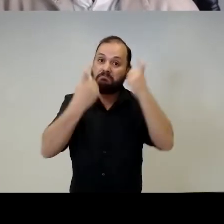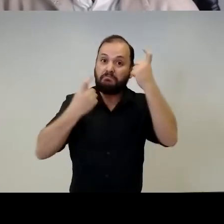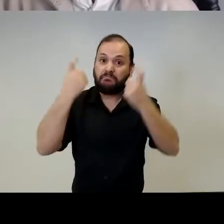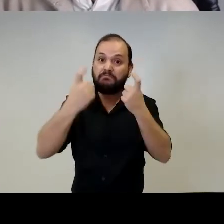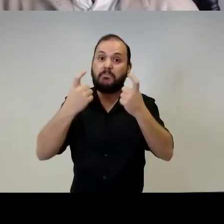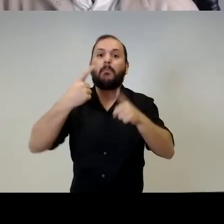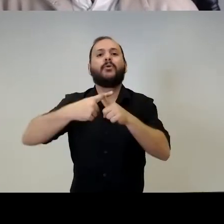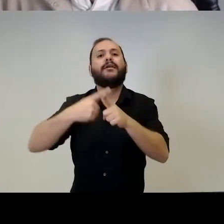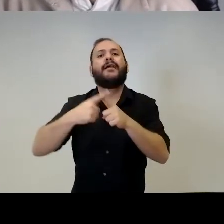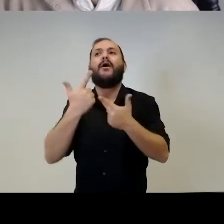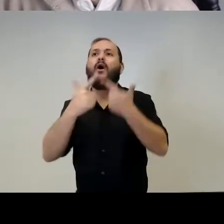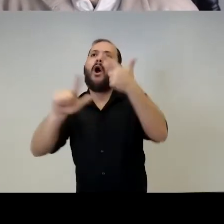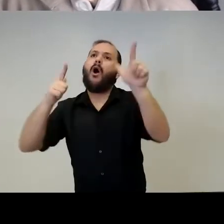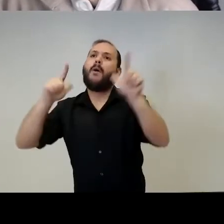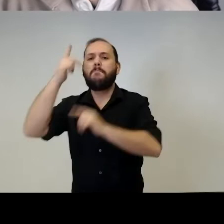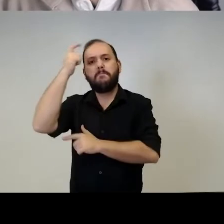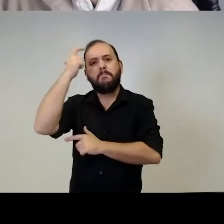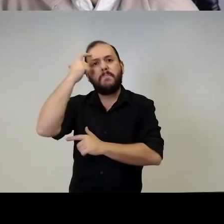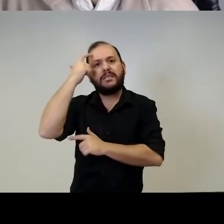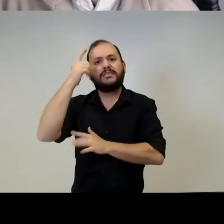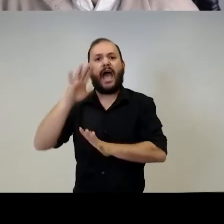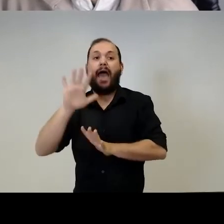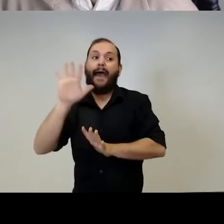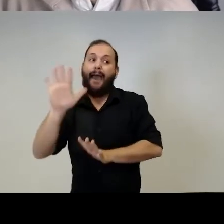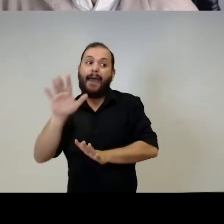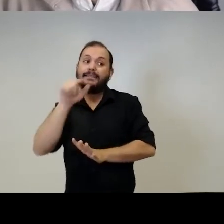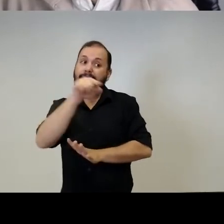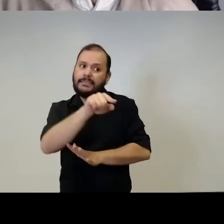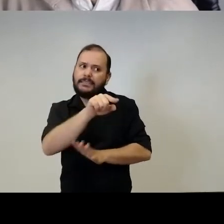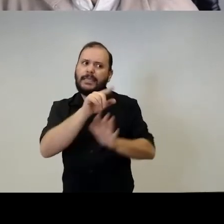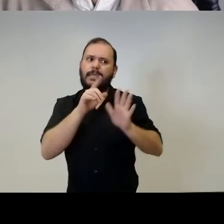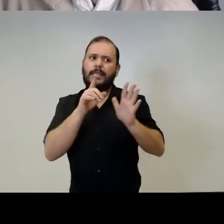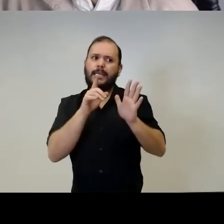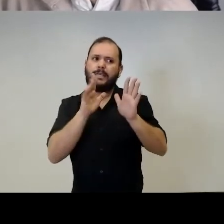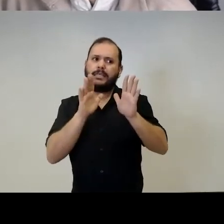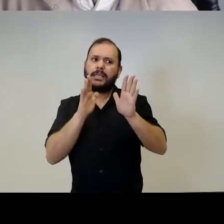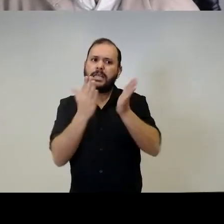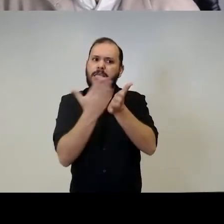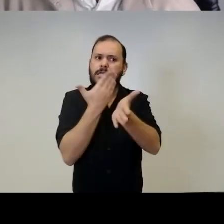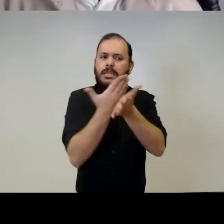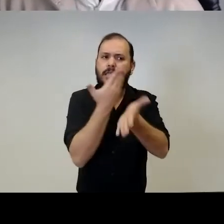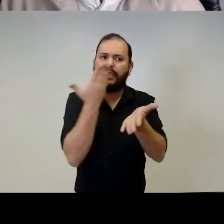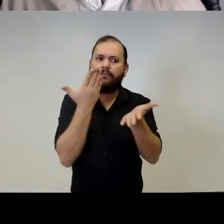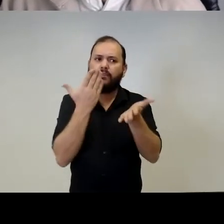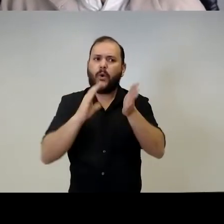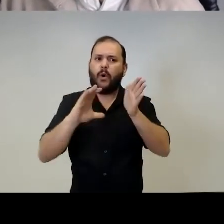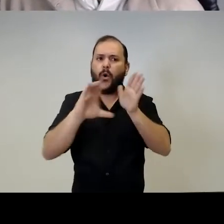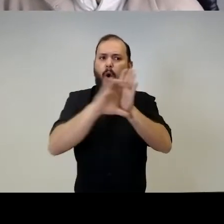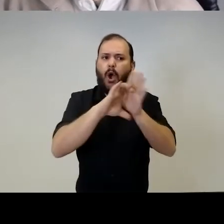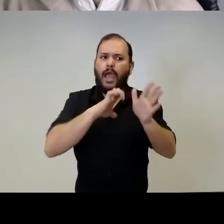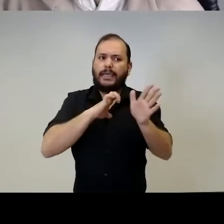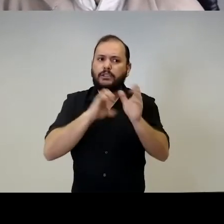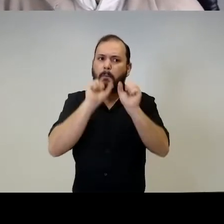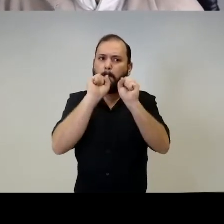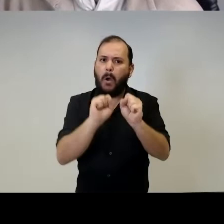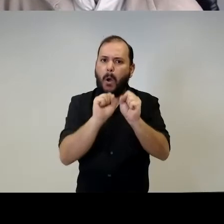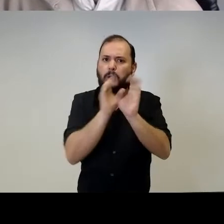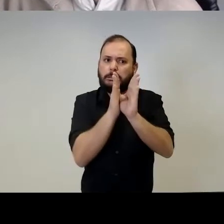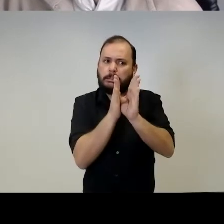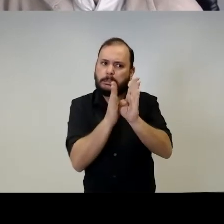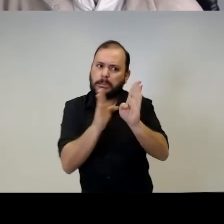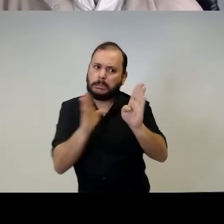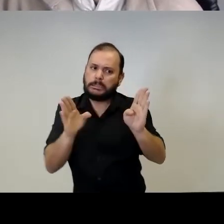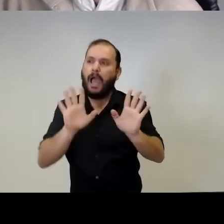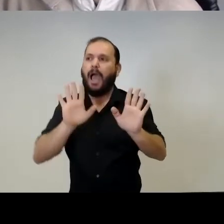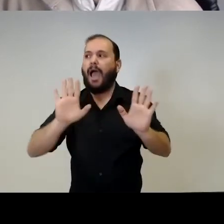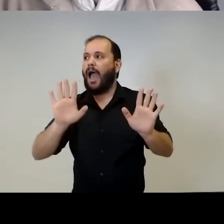that their work was not ethical, that they were not good professionals. But in my view, they were good